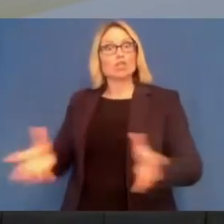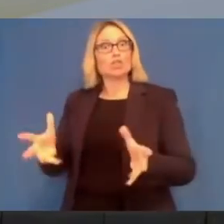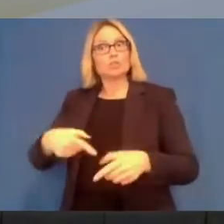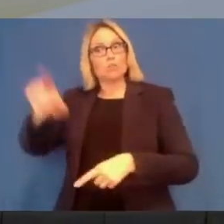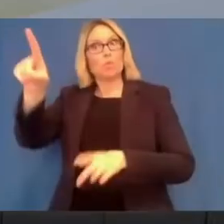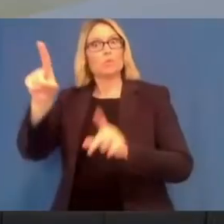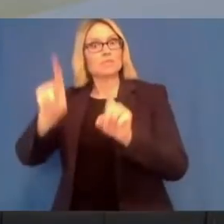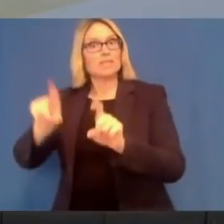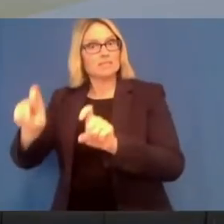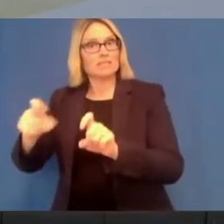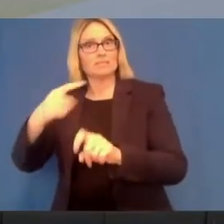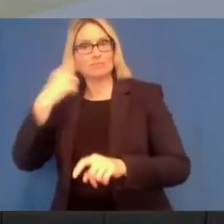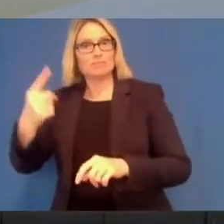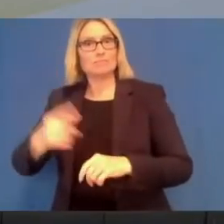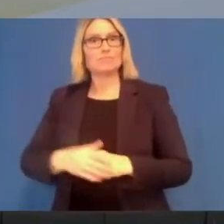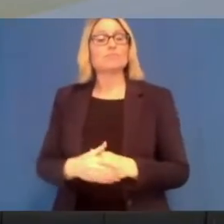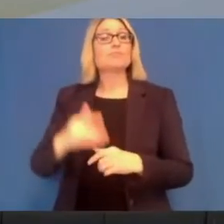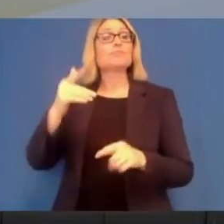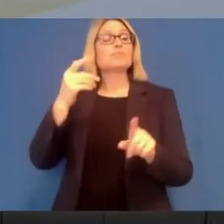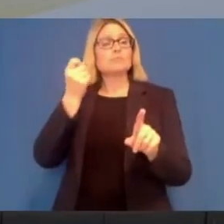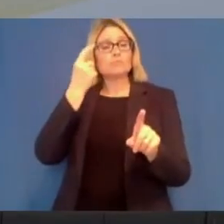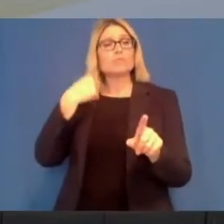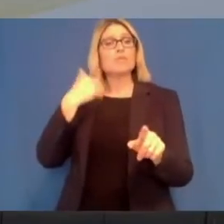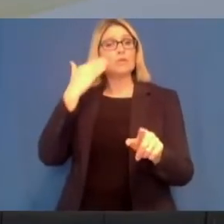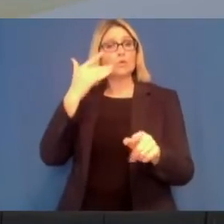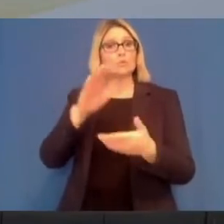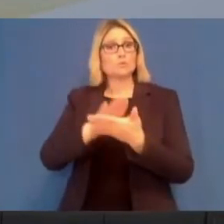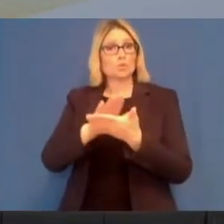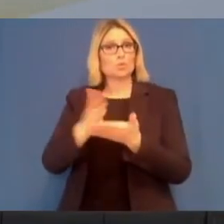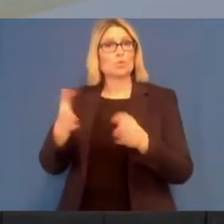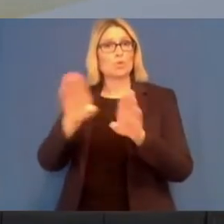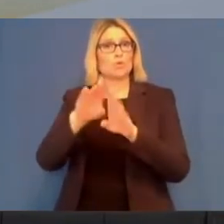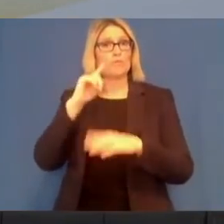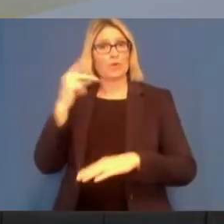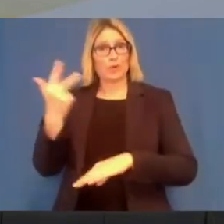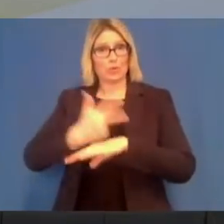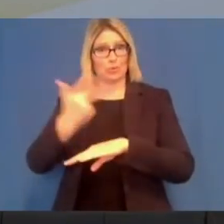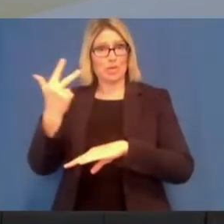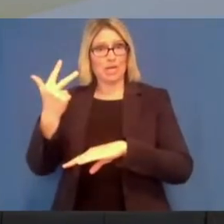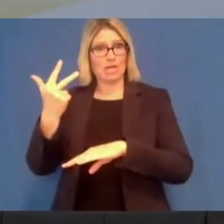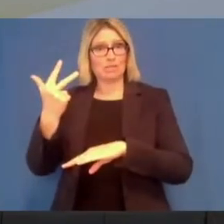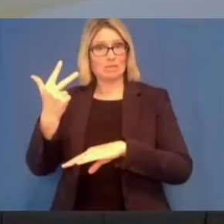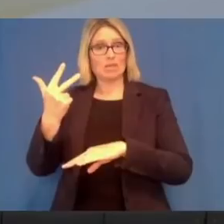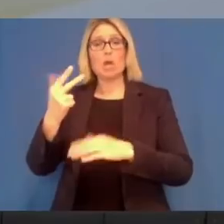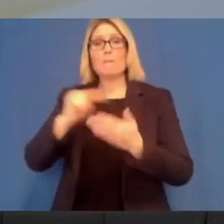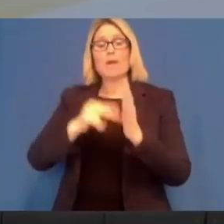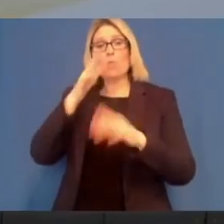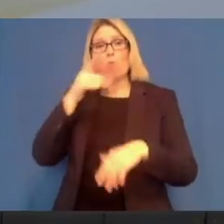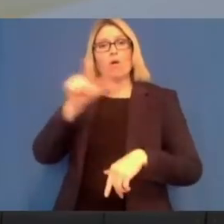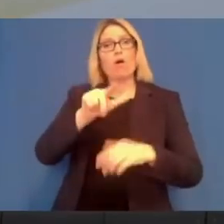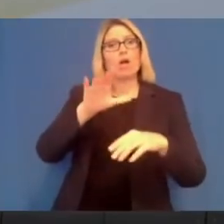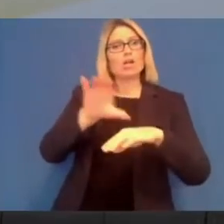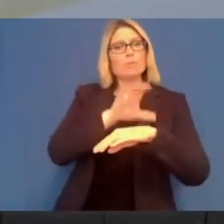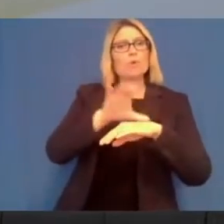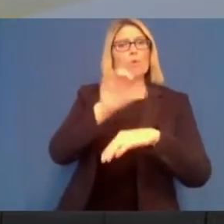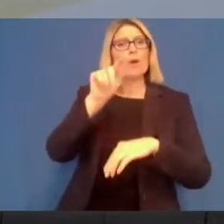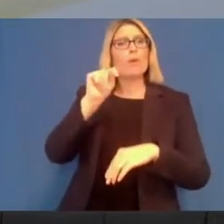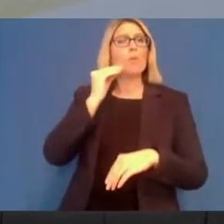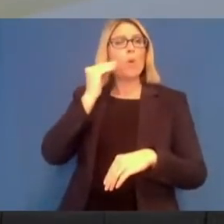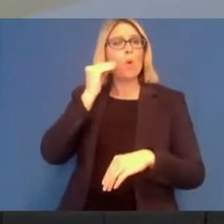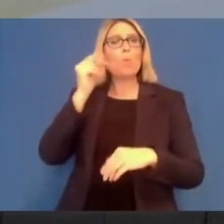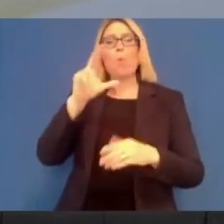what's happening with schools? I know you said schools are closed for the next 3 days. So are we moving to online learning? Are we just simply shut down at